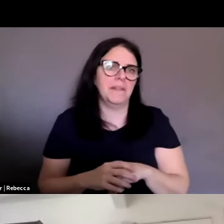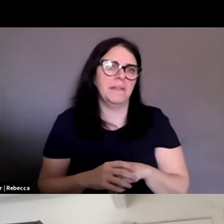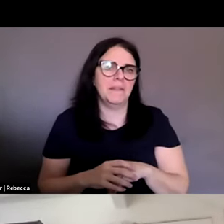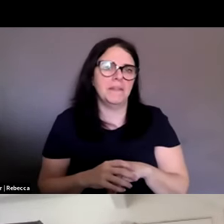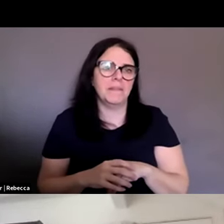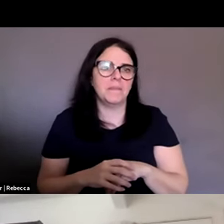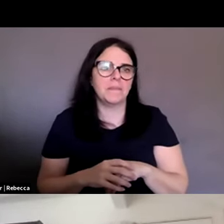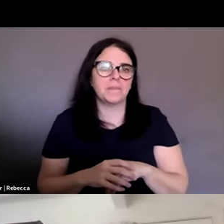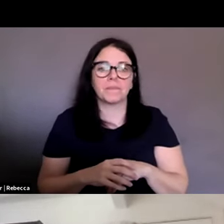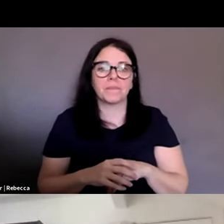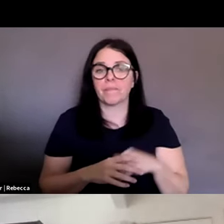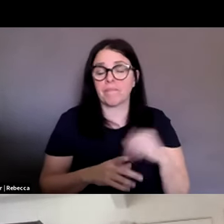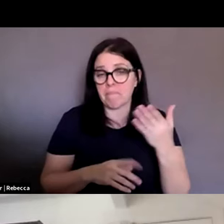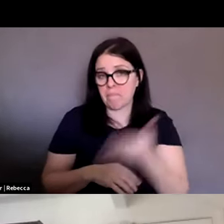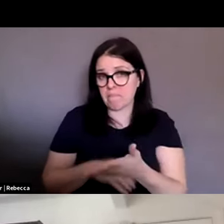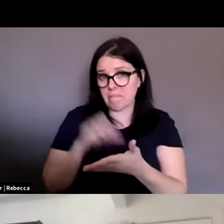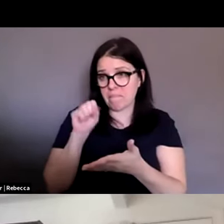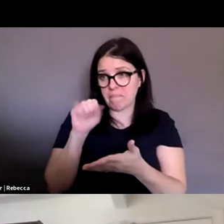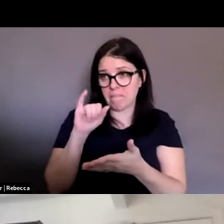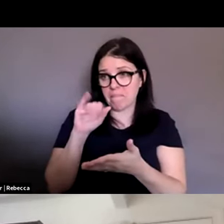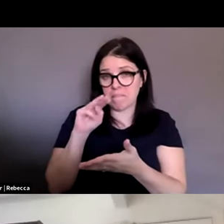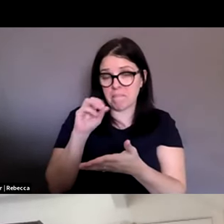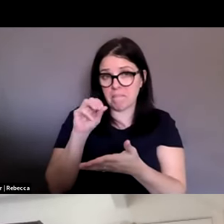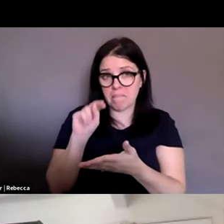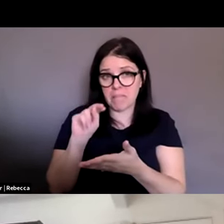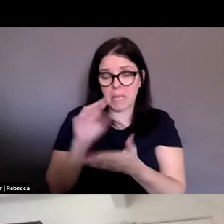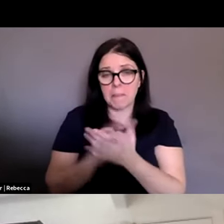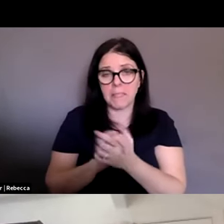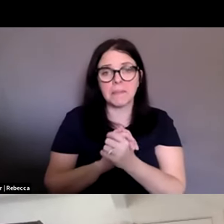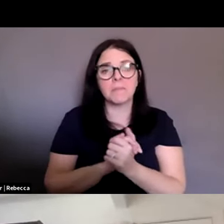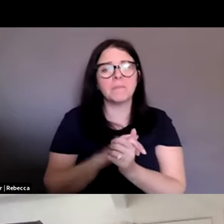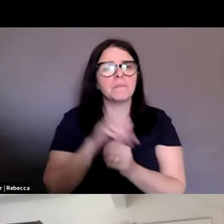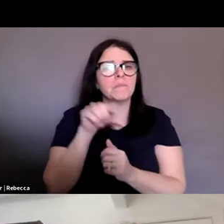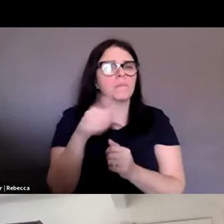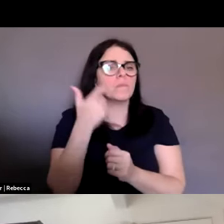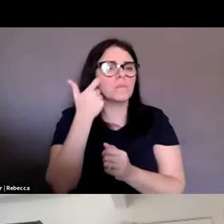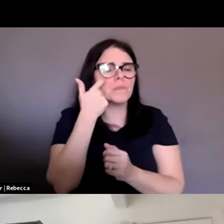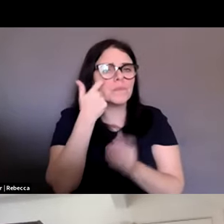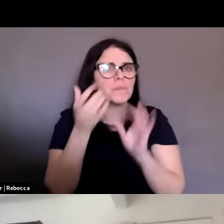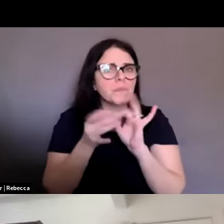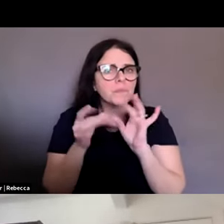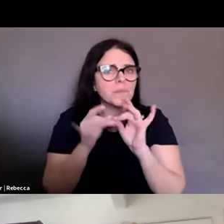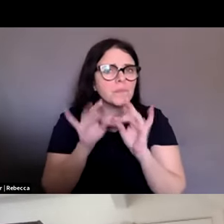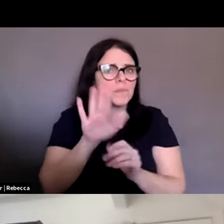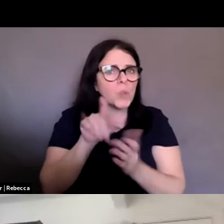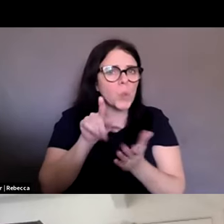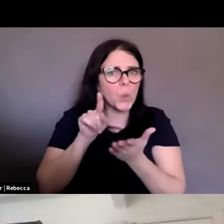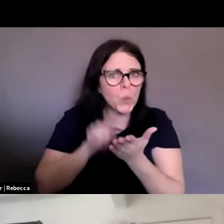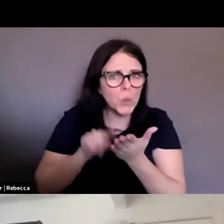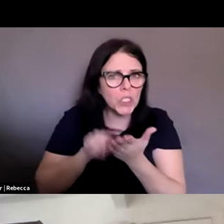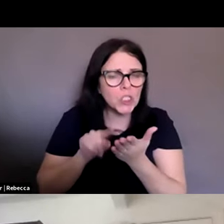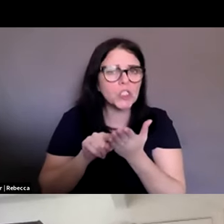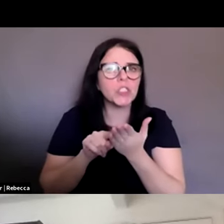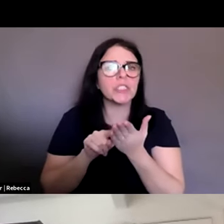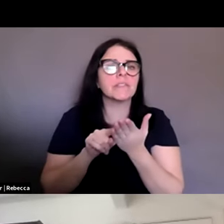Simon, just coming back to something you talked about in from your research on how quickly it appears abused women may